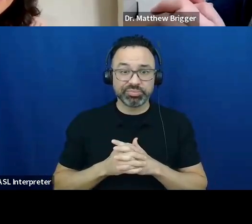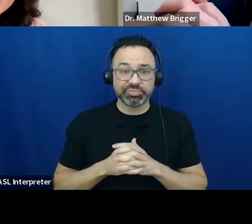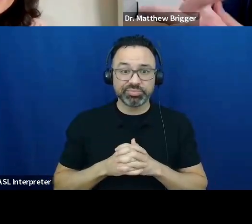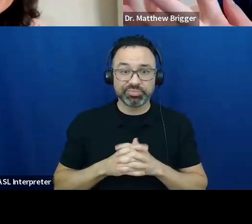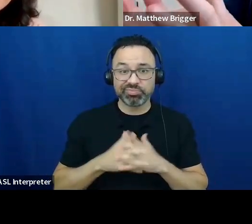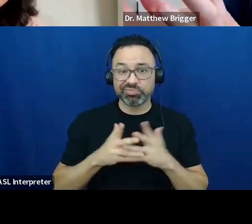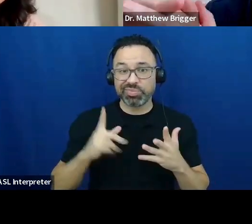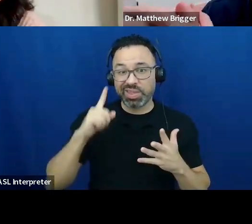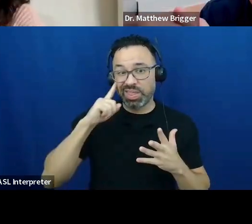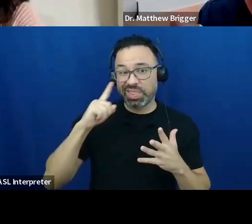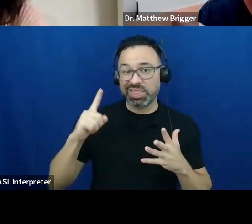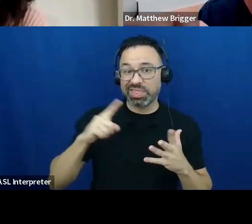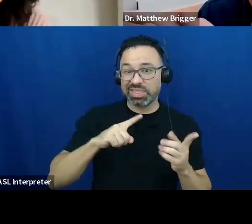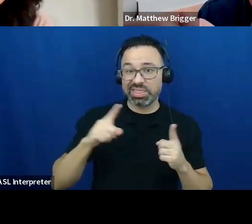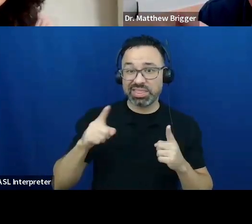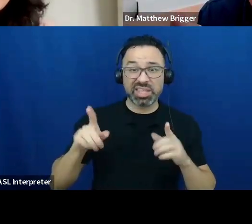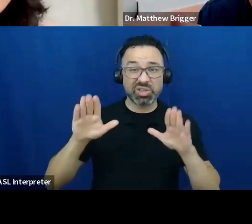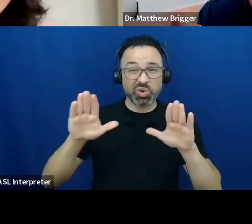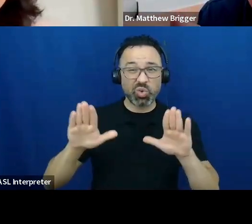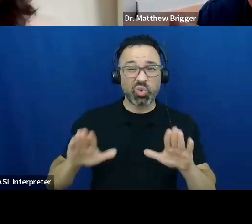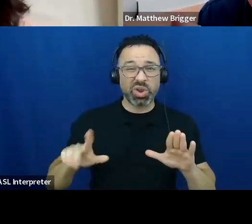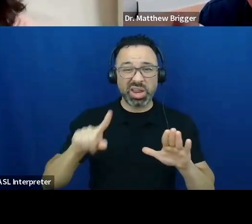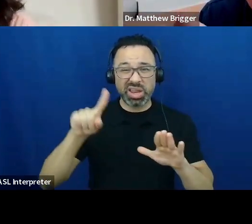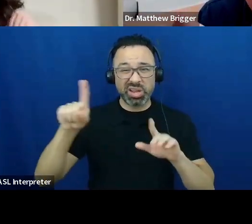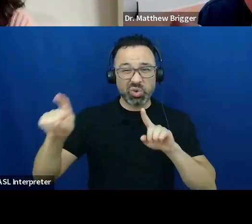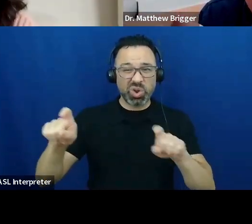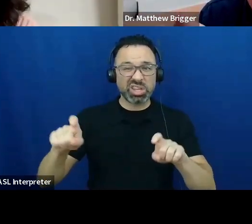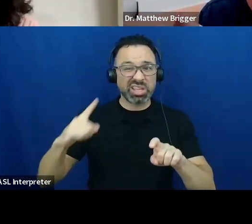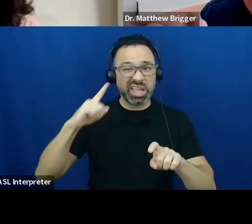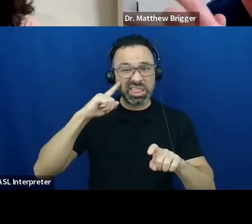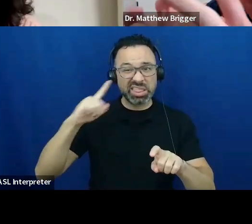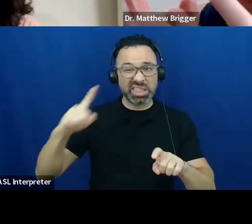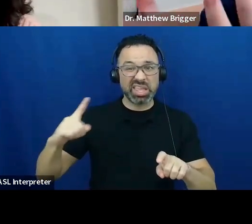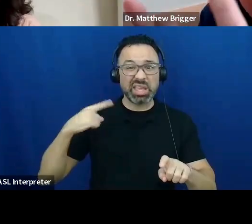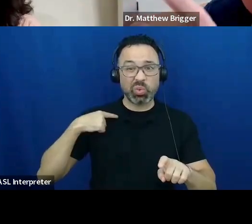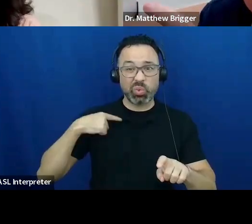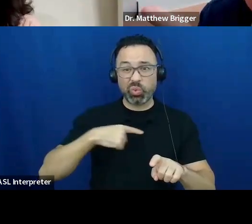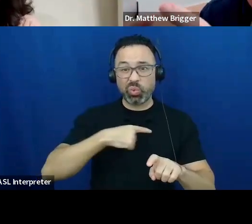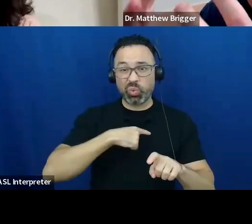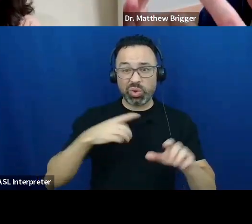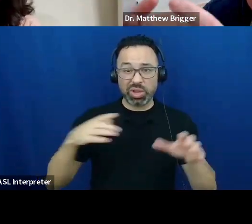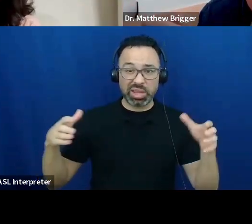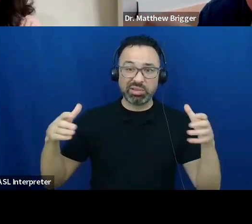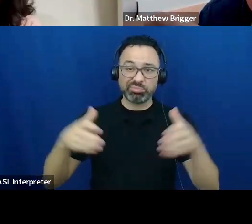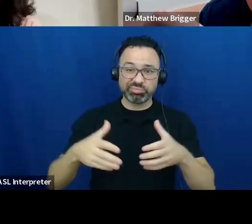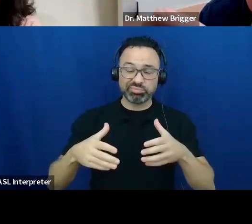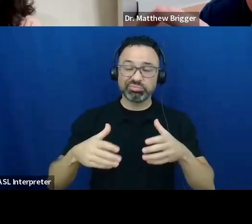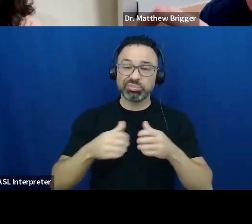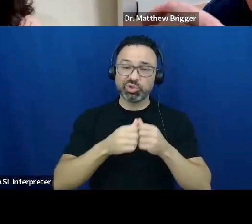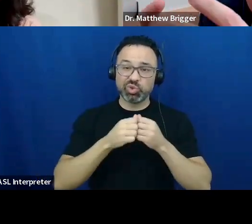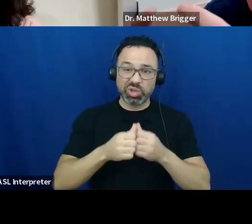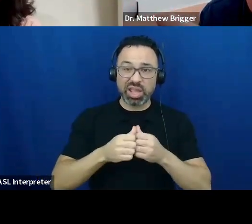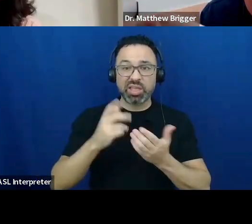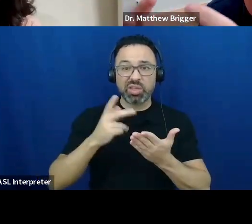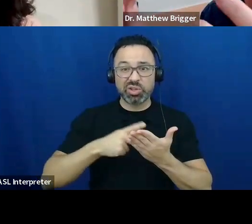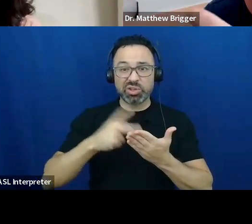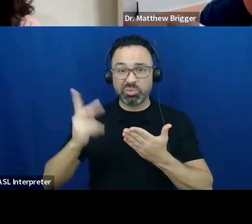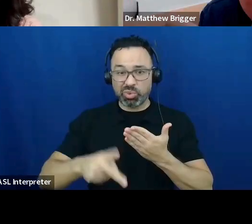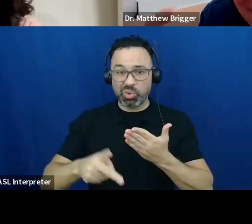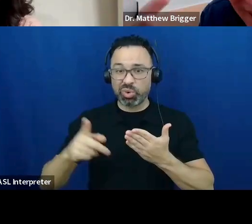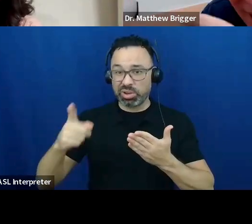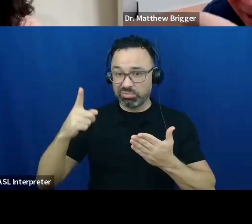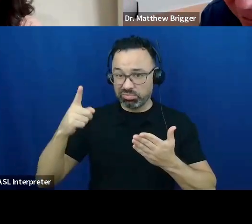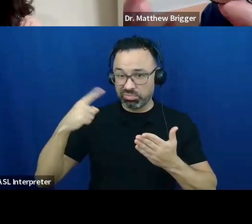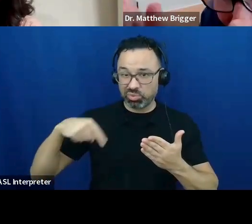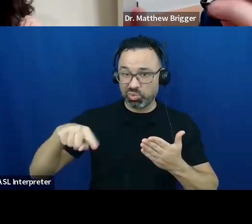So I think that's a great question. And I think it's something that we as a institution, we as a program, we